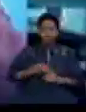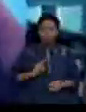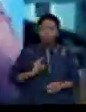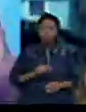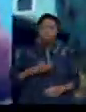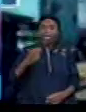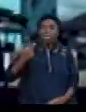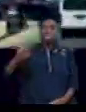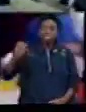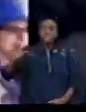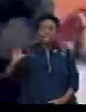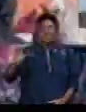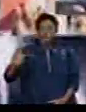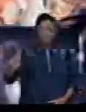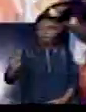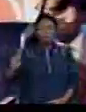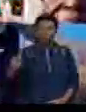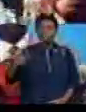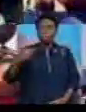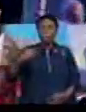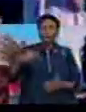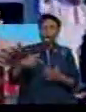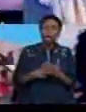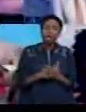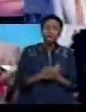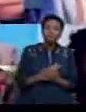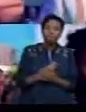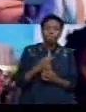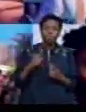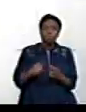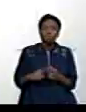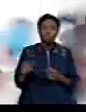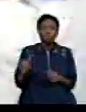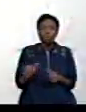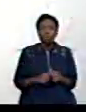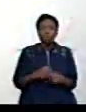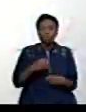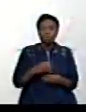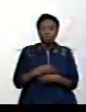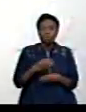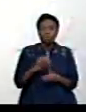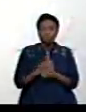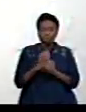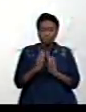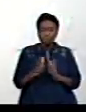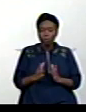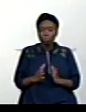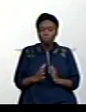GCK, the gospel to every creature.